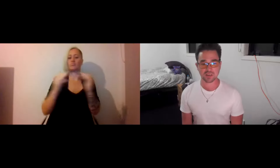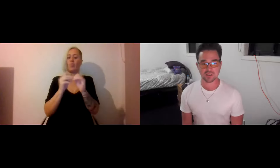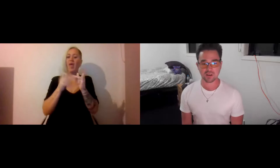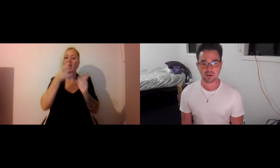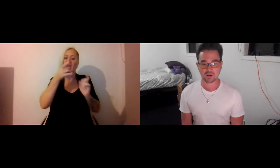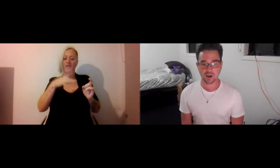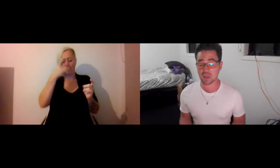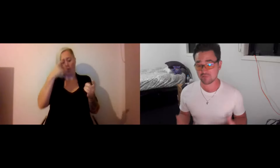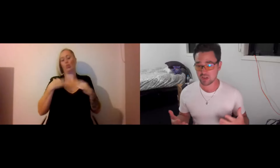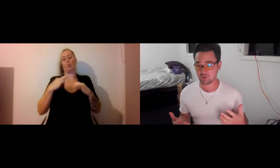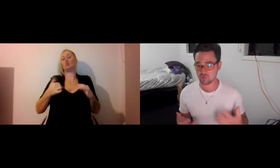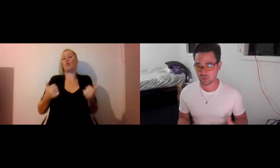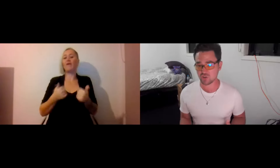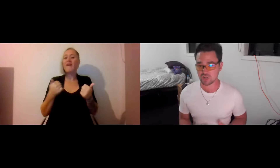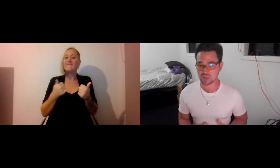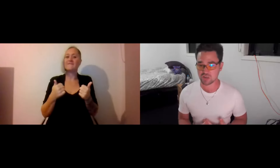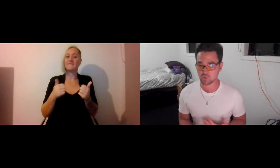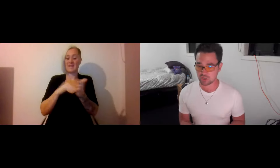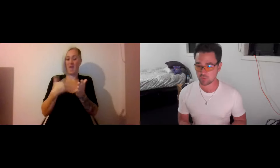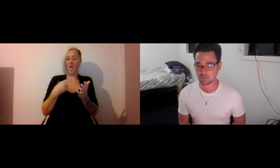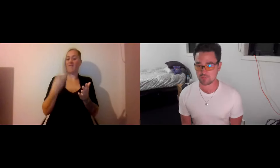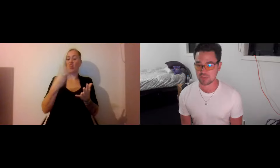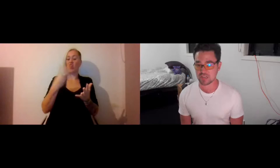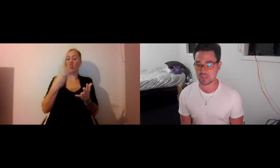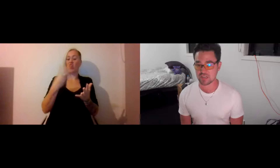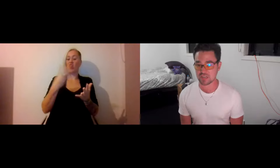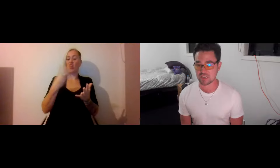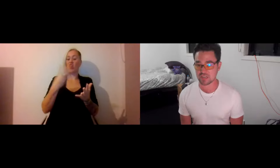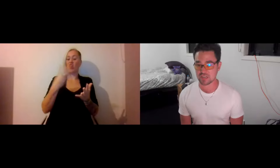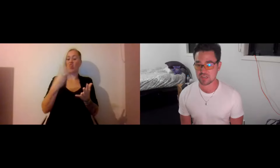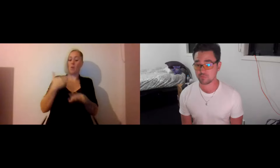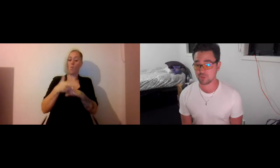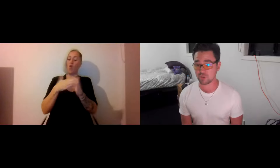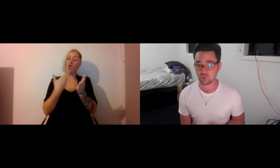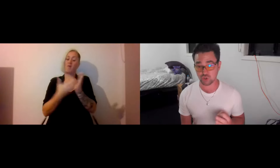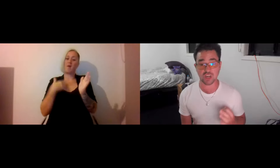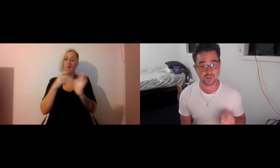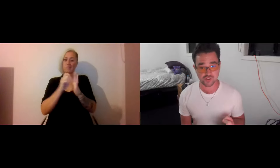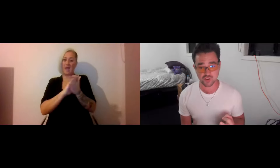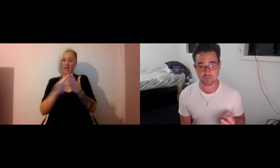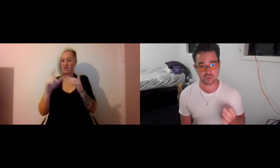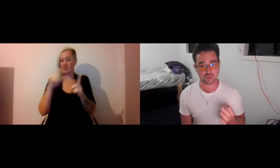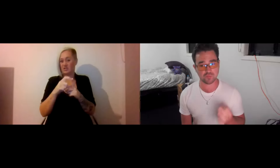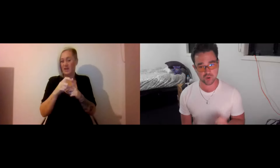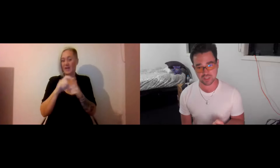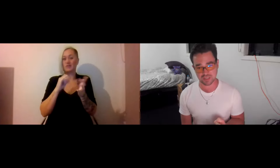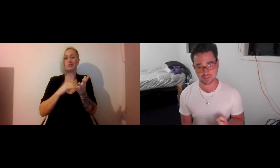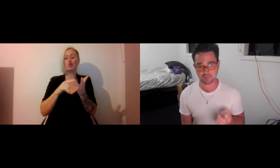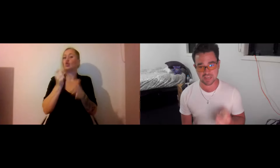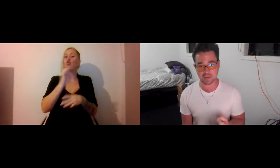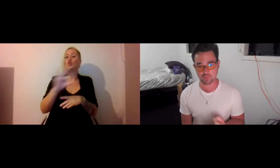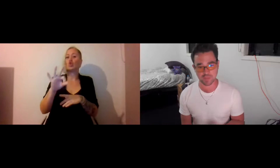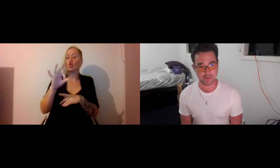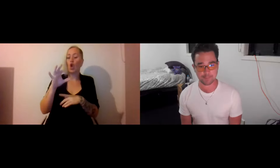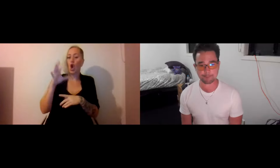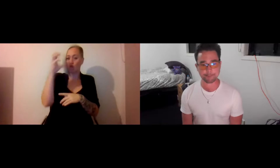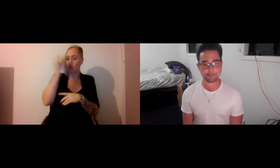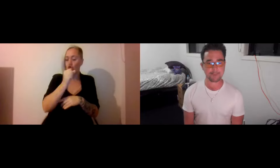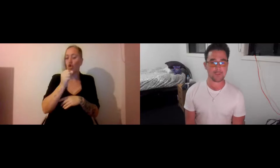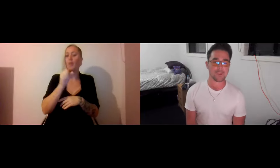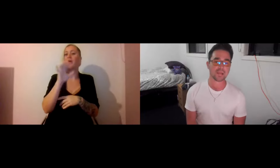basically. I have now 3 degrees and I'm working on my PhD, so you shouldn't assume, you shouldn't project. Be careful about